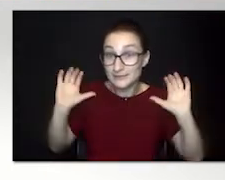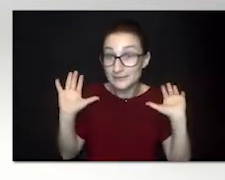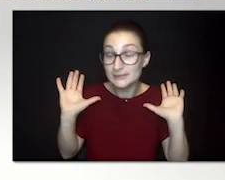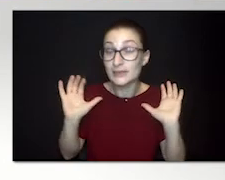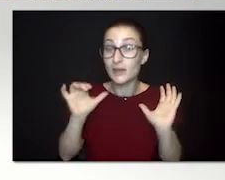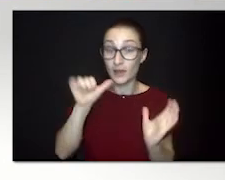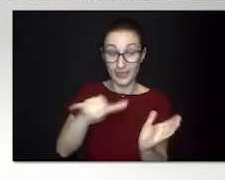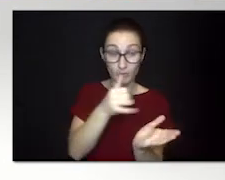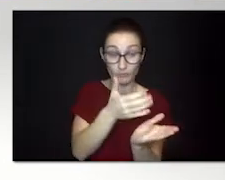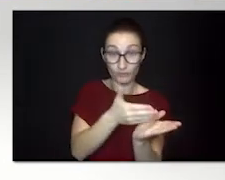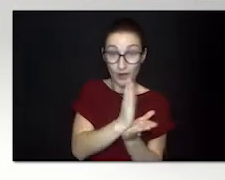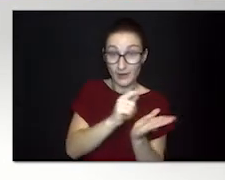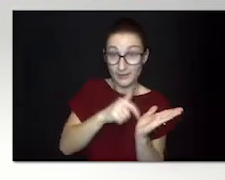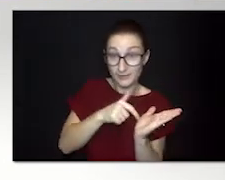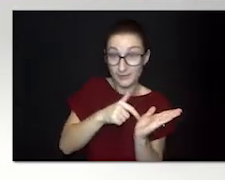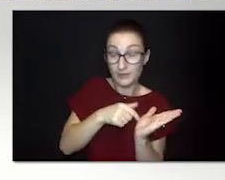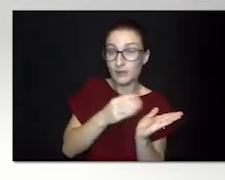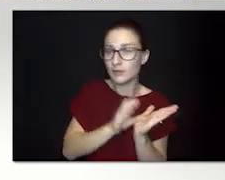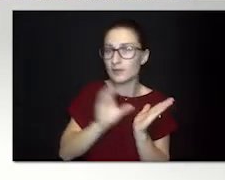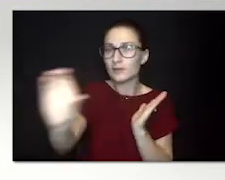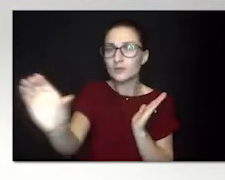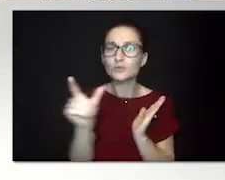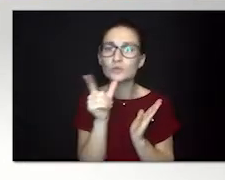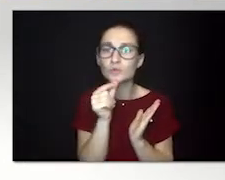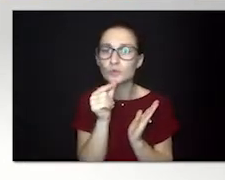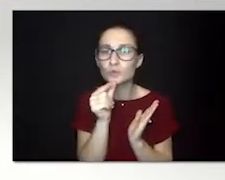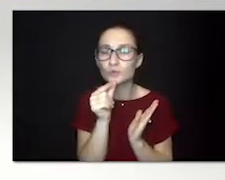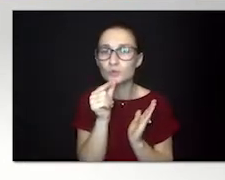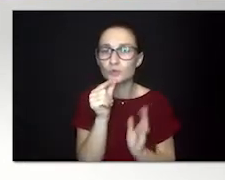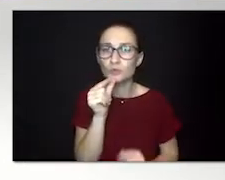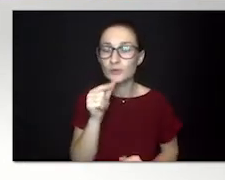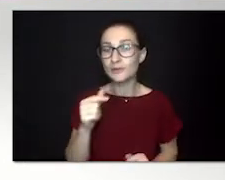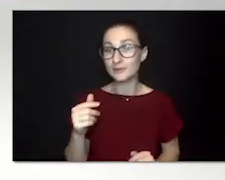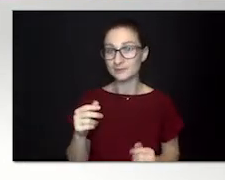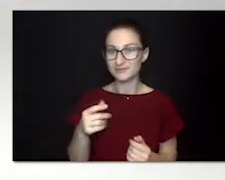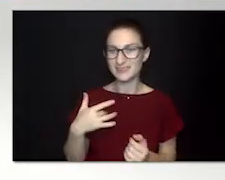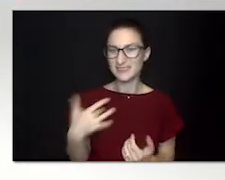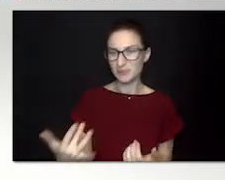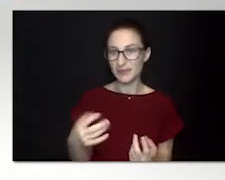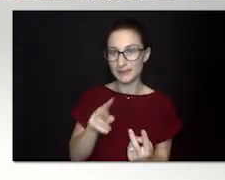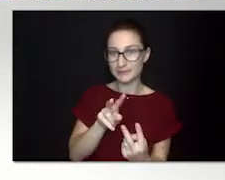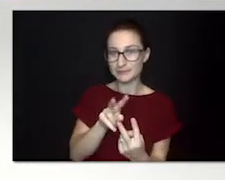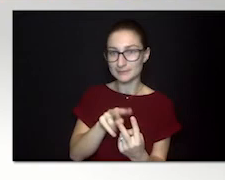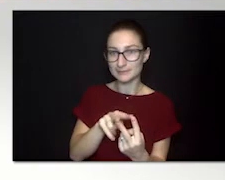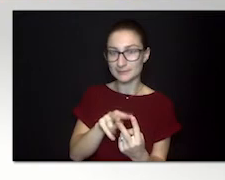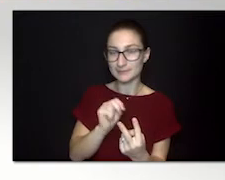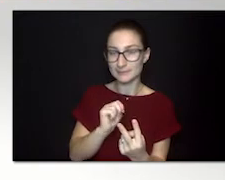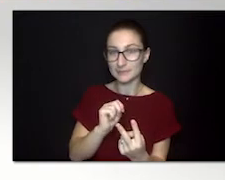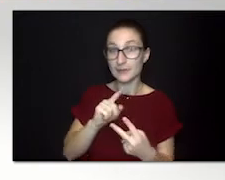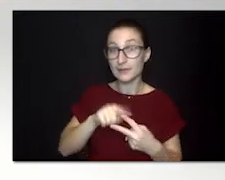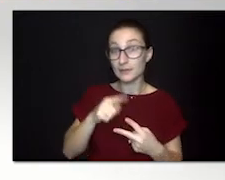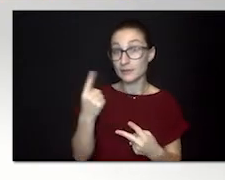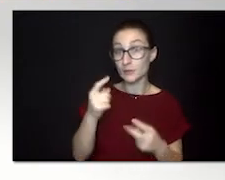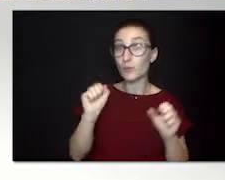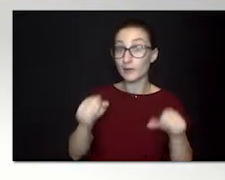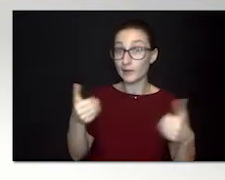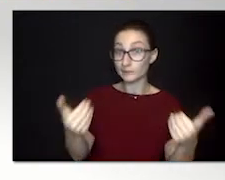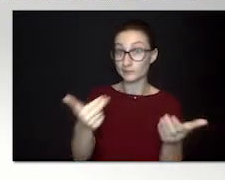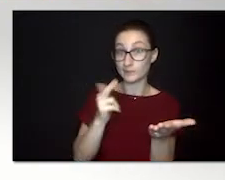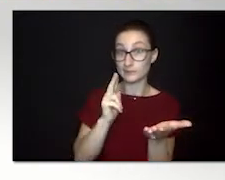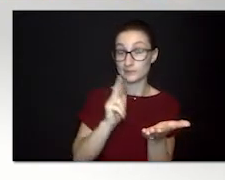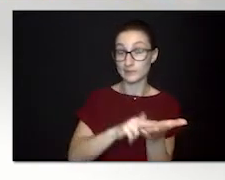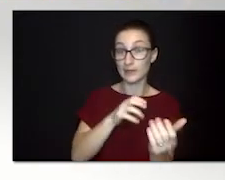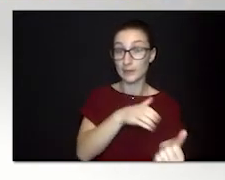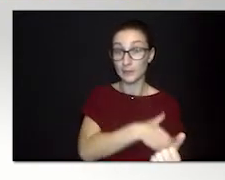and understand who you're giving those rights to. So usually it's going to be one or the other. Either you have a situation where the person can